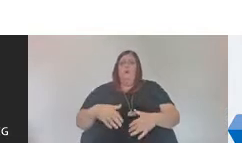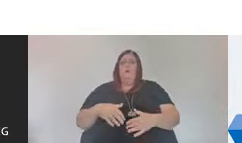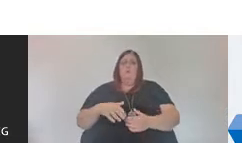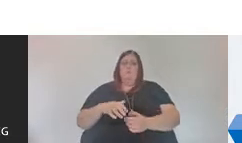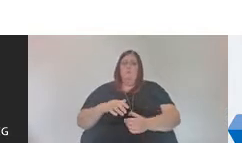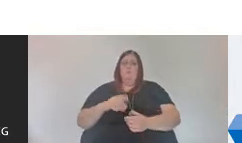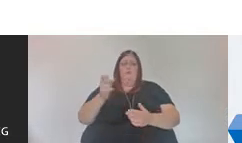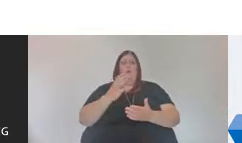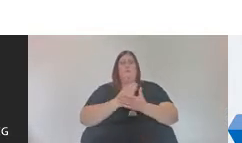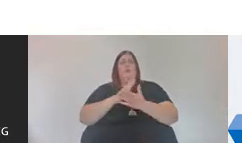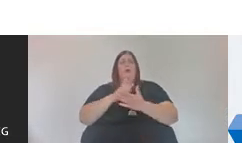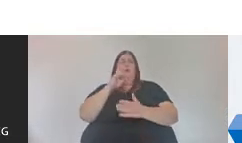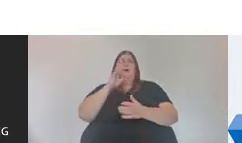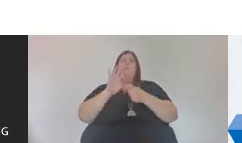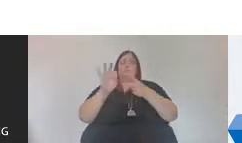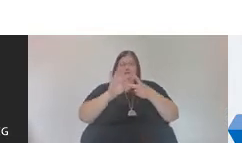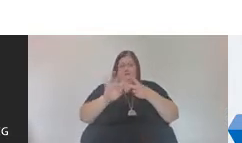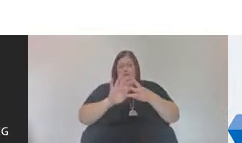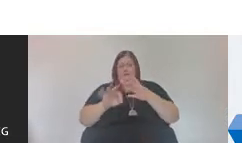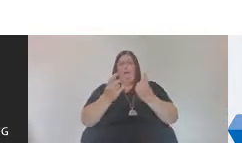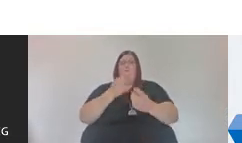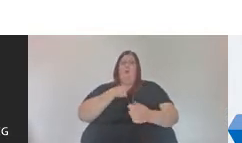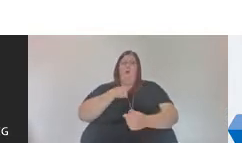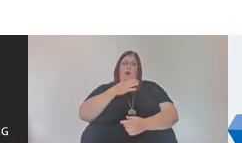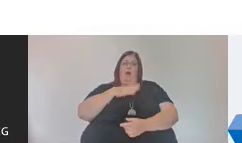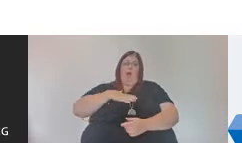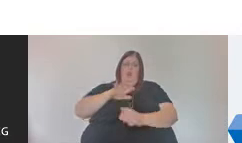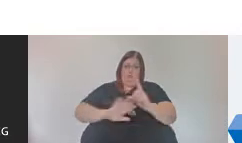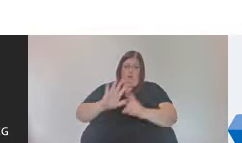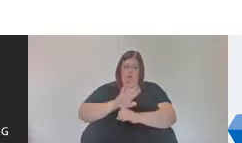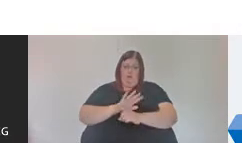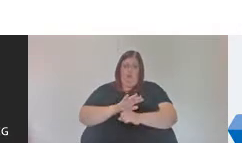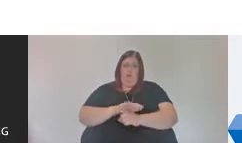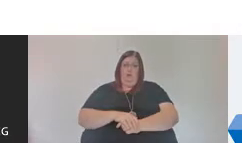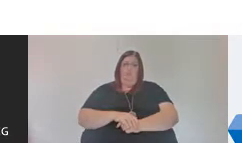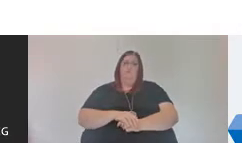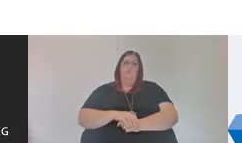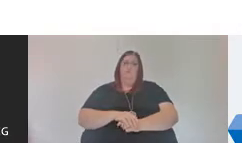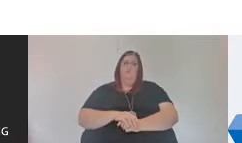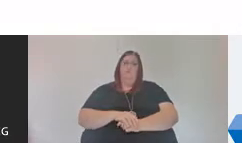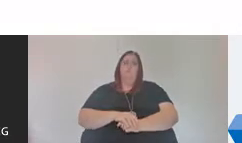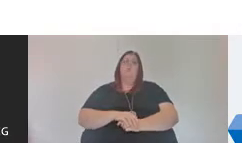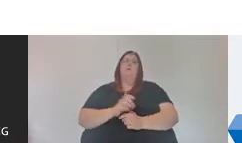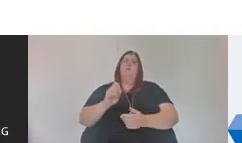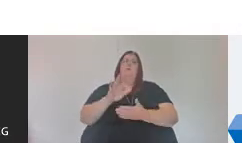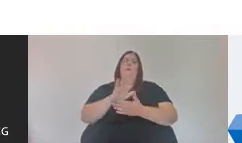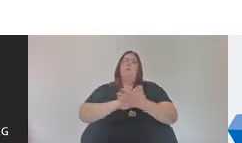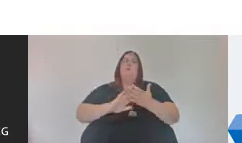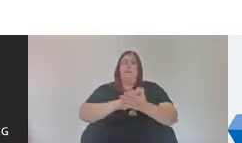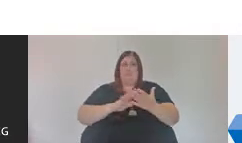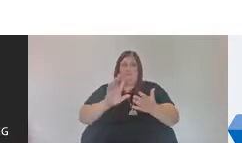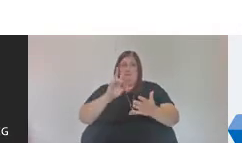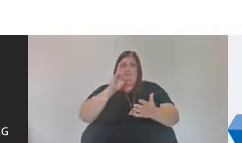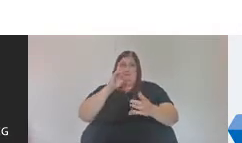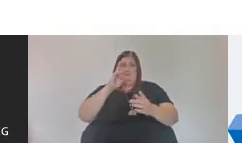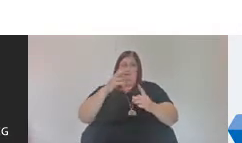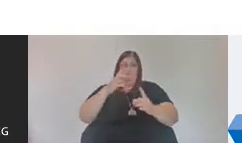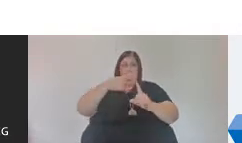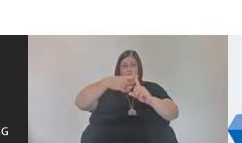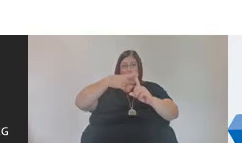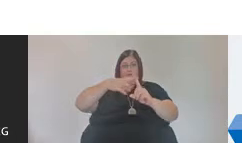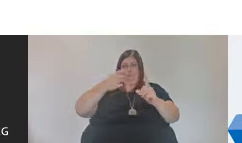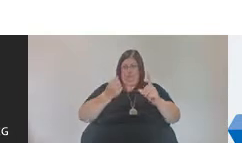on several key areas within the South East. The power of this has been shown already, and this is the way